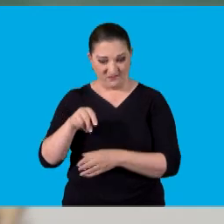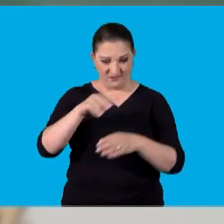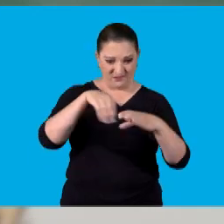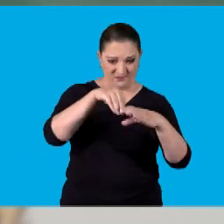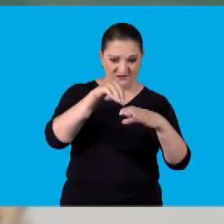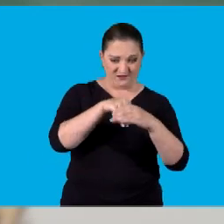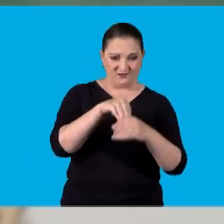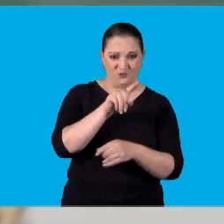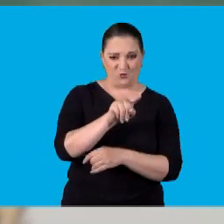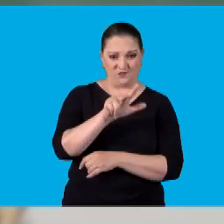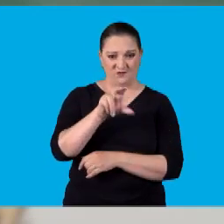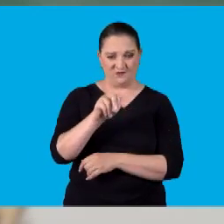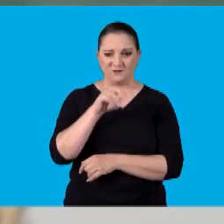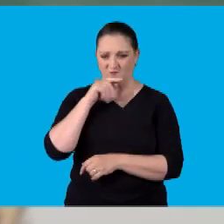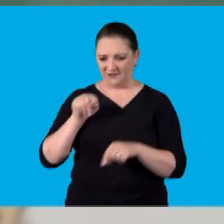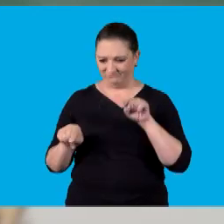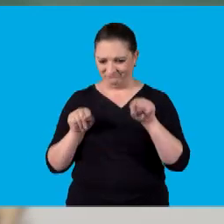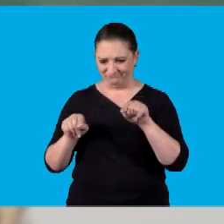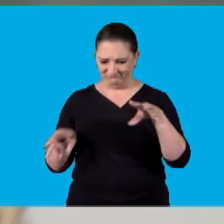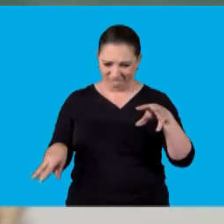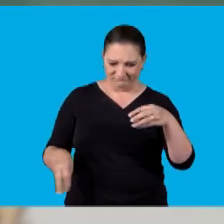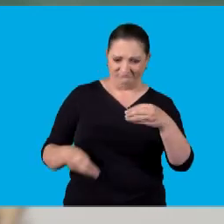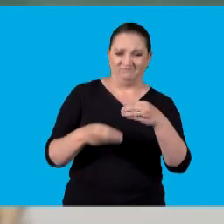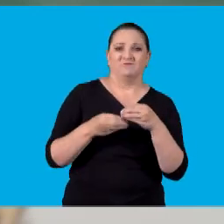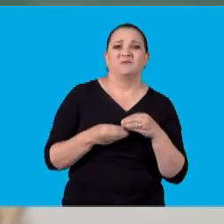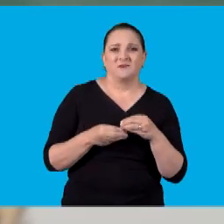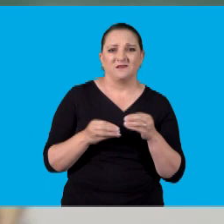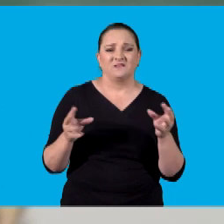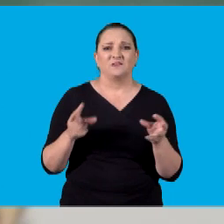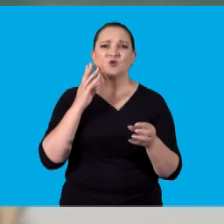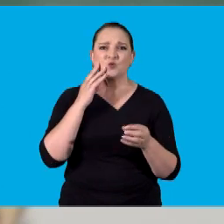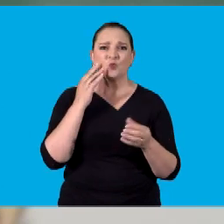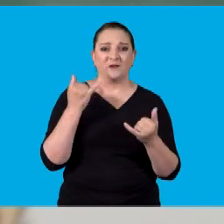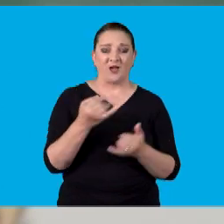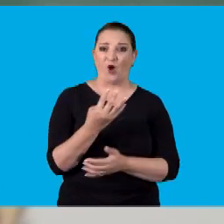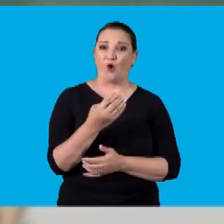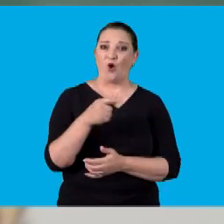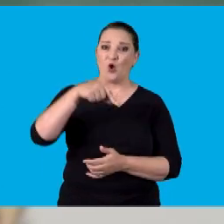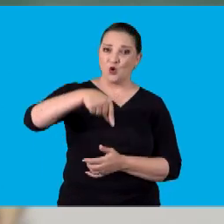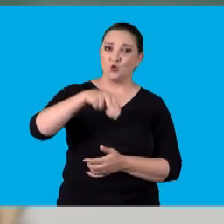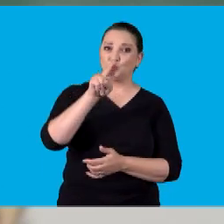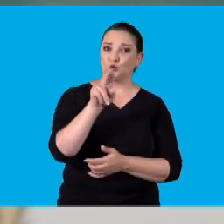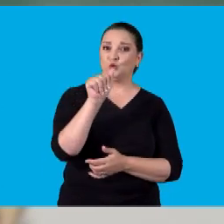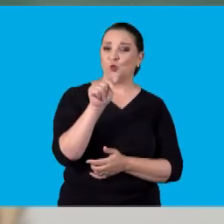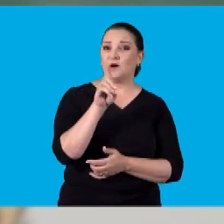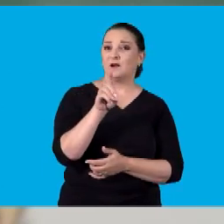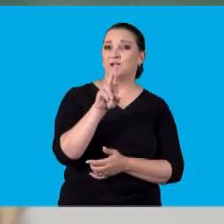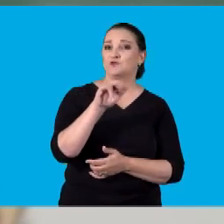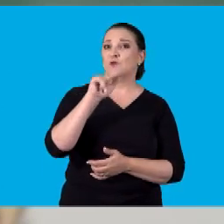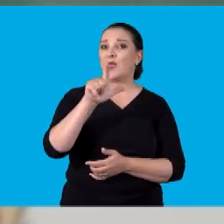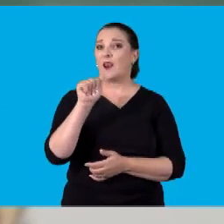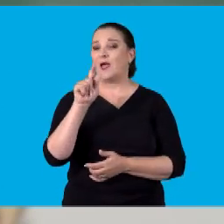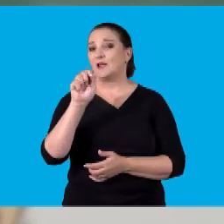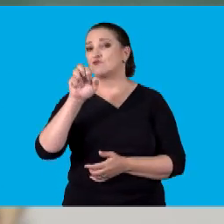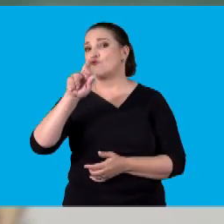interior angles of a triangle, this means that together the interior angles of a quadrilateral, and this